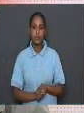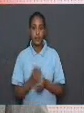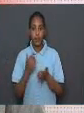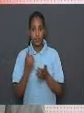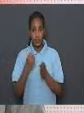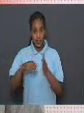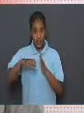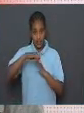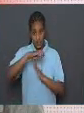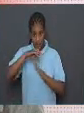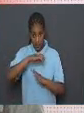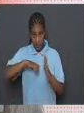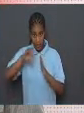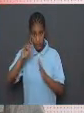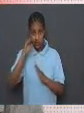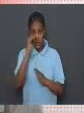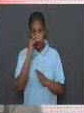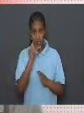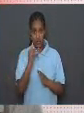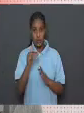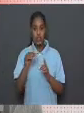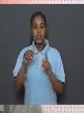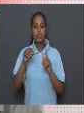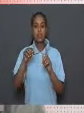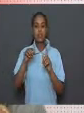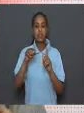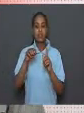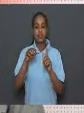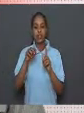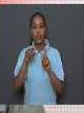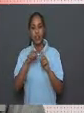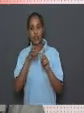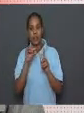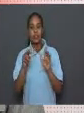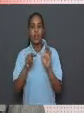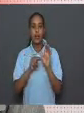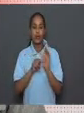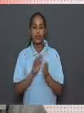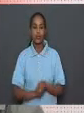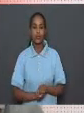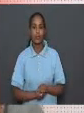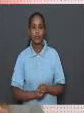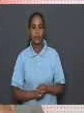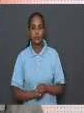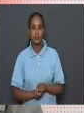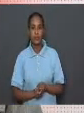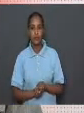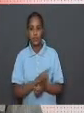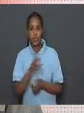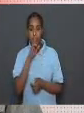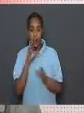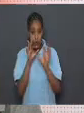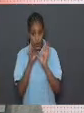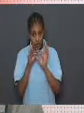The electrodes are labeled as the cathode and the anode. They are